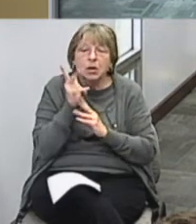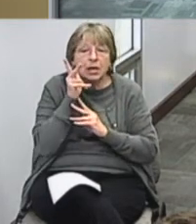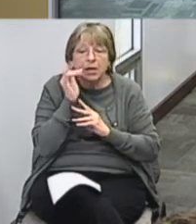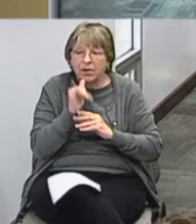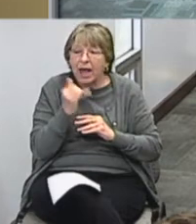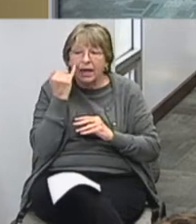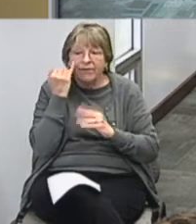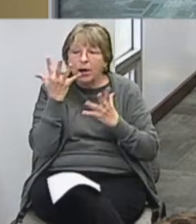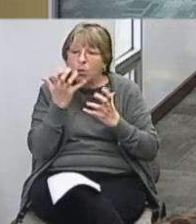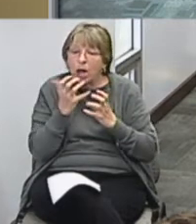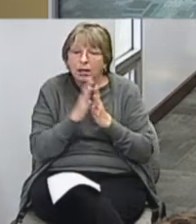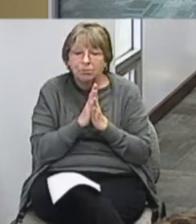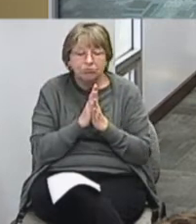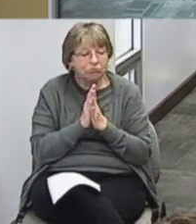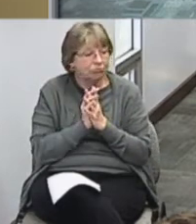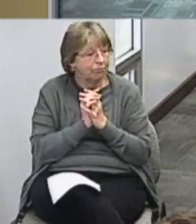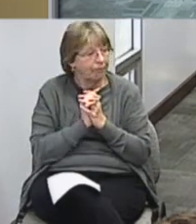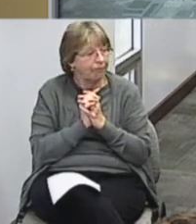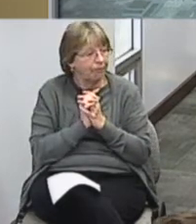think